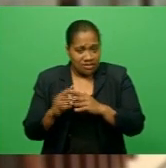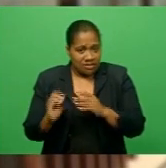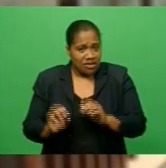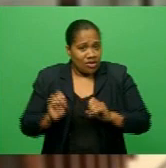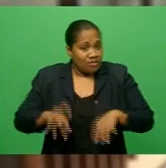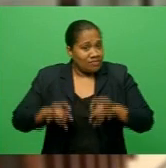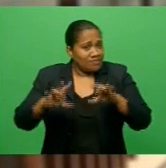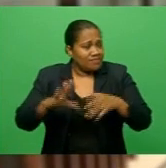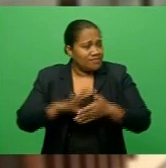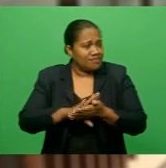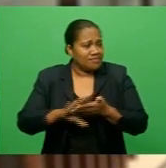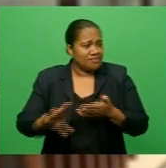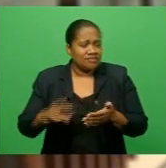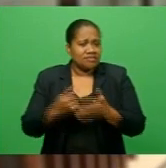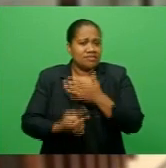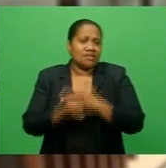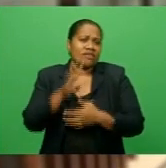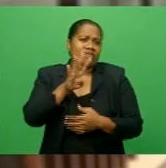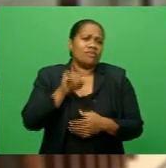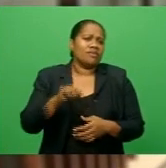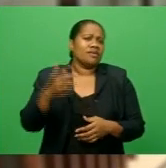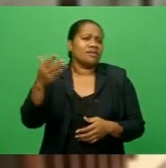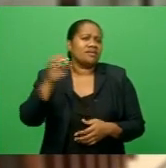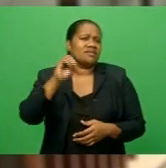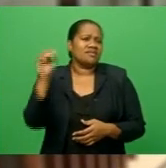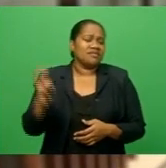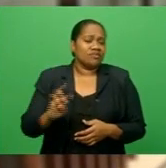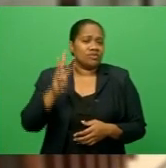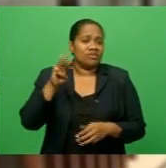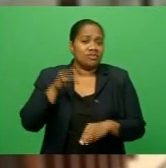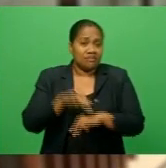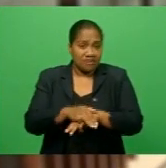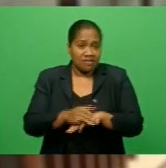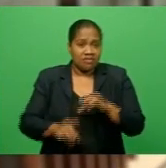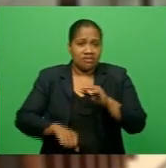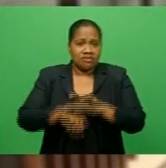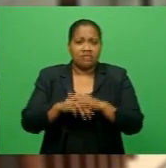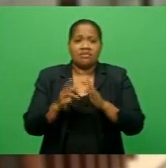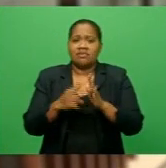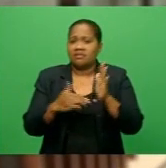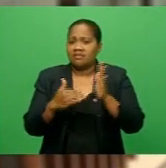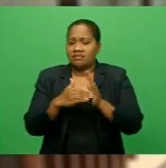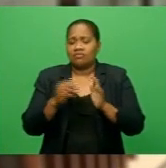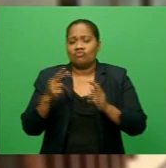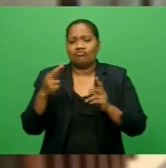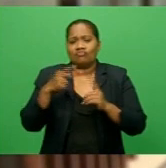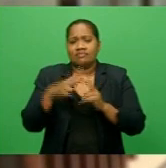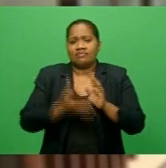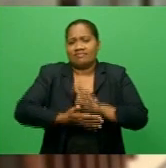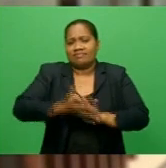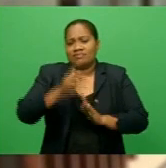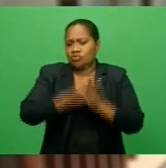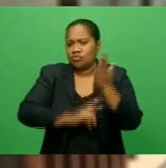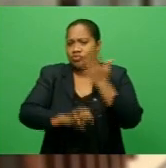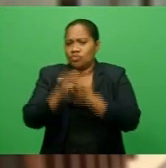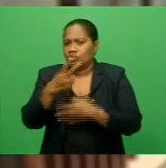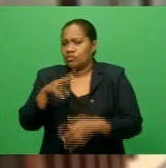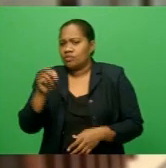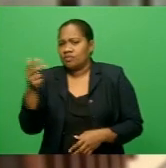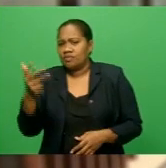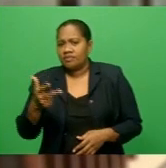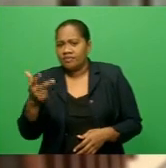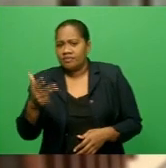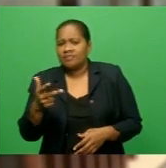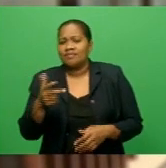Australian dollar rose 4.9% to reach a 3-month top, while the Kiwi dollar reached its highest since June 2018 after surging